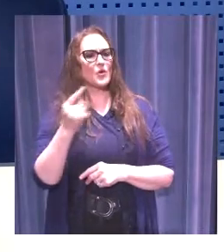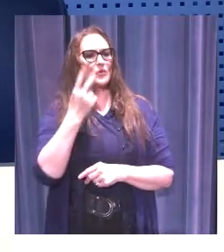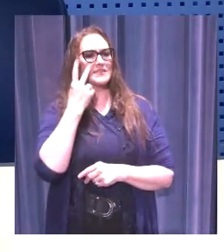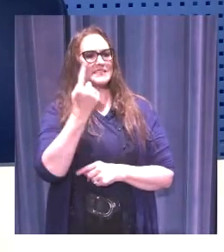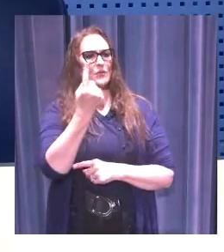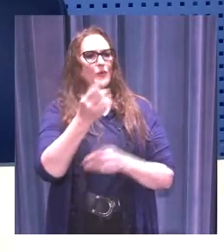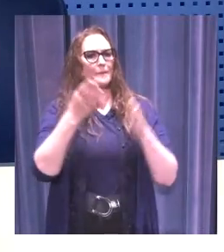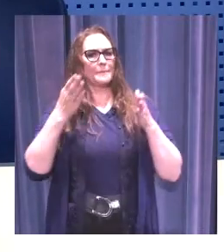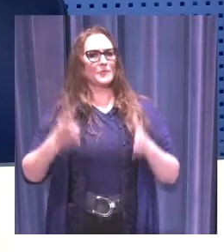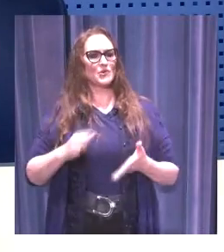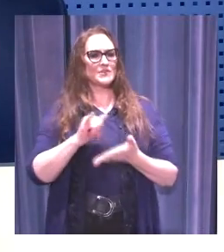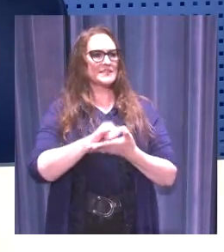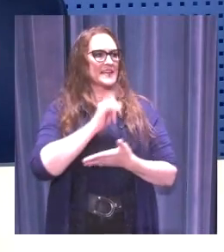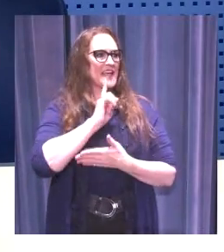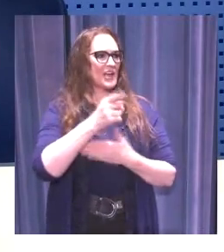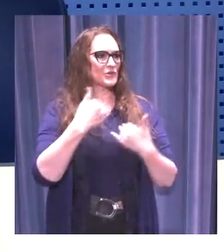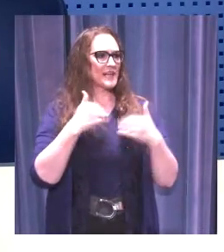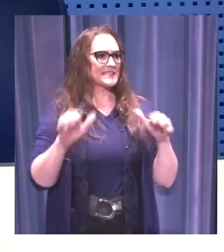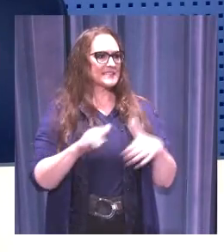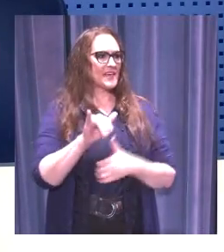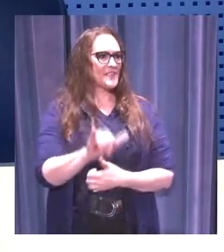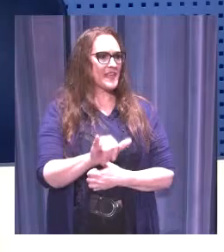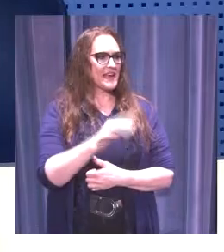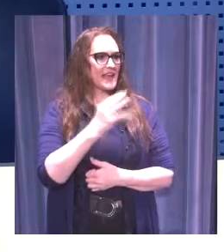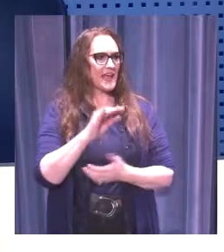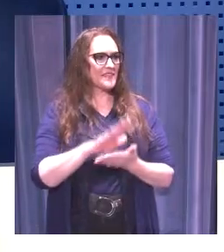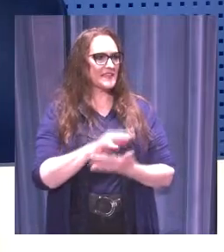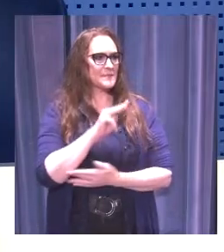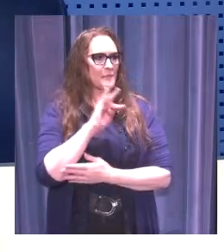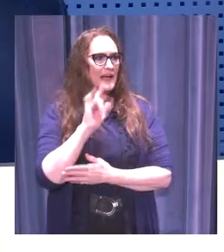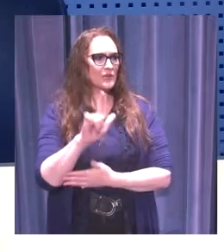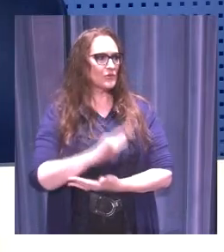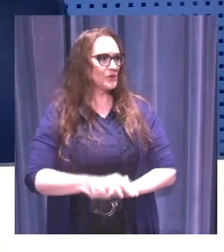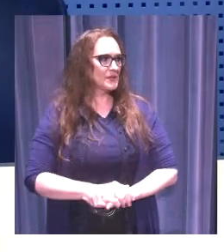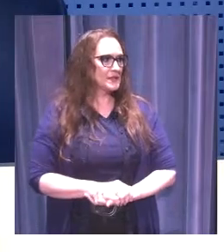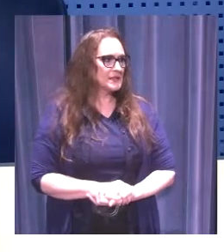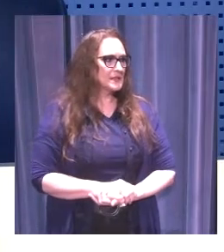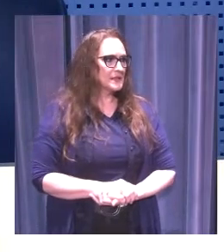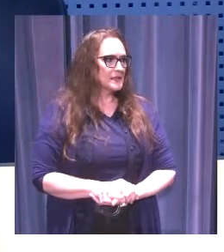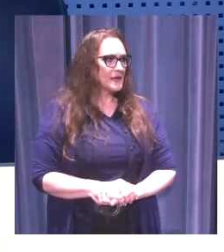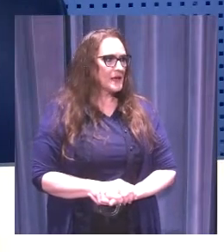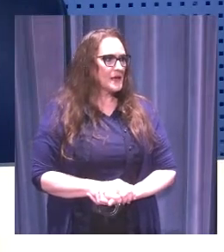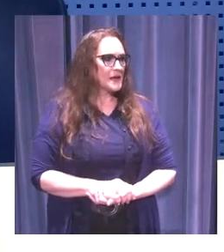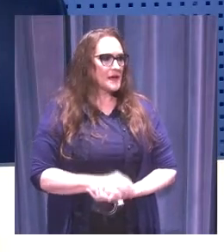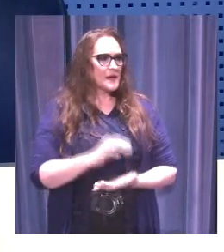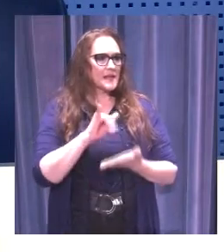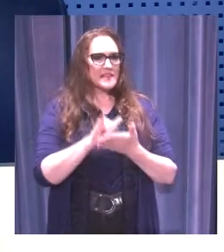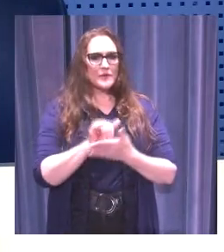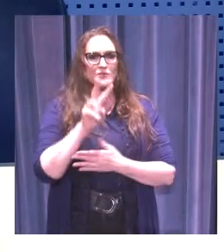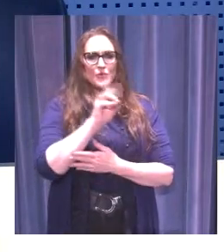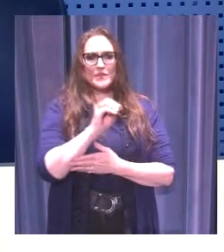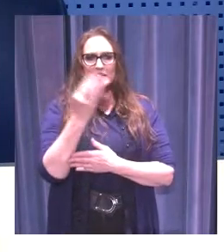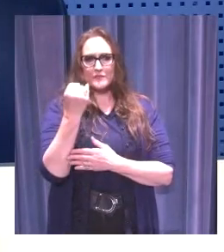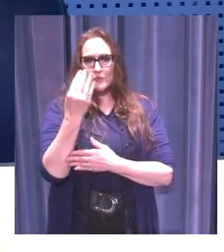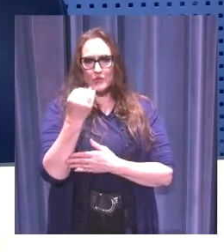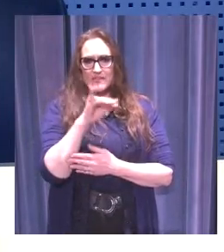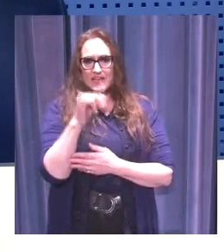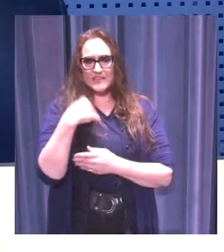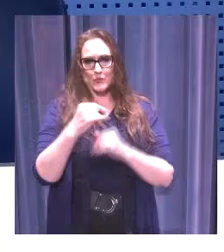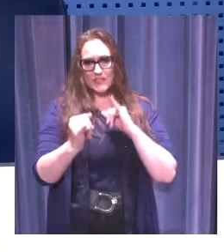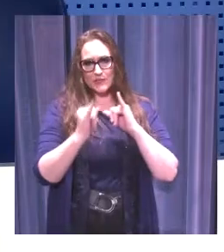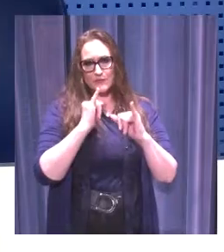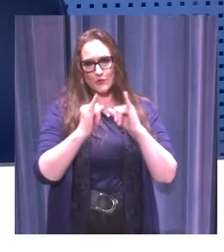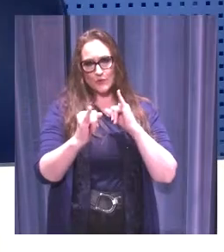one person that actually has done that, and that's Michael. And that was in 2014 as we